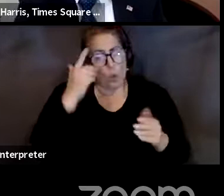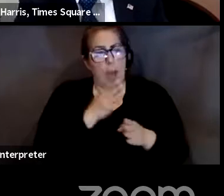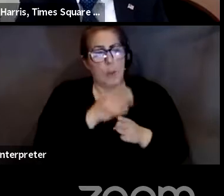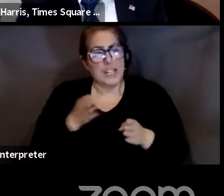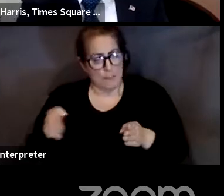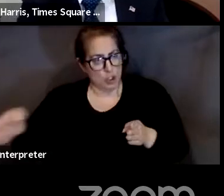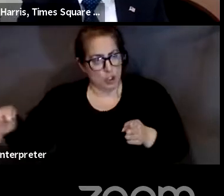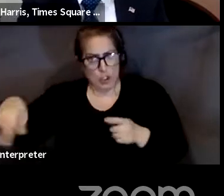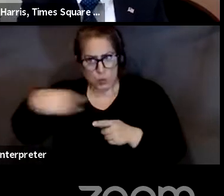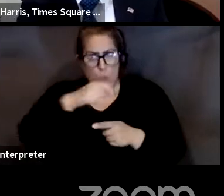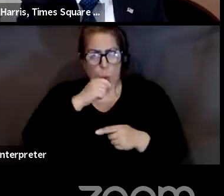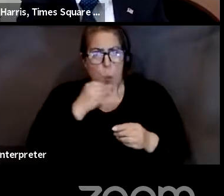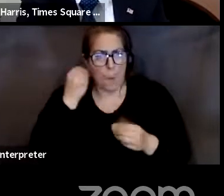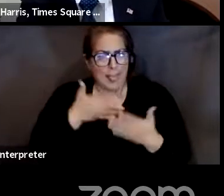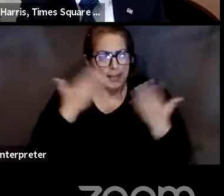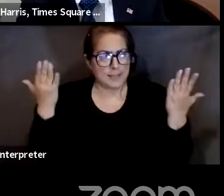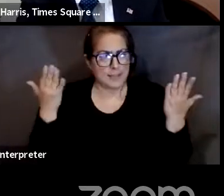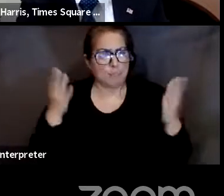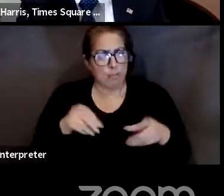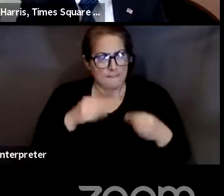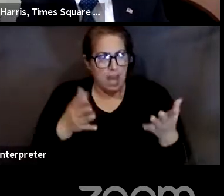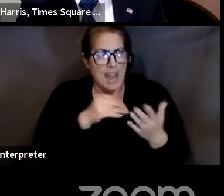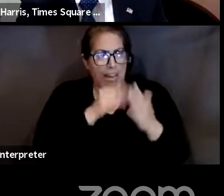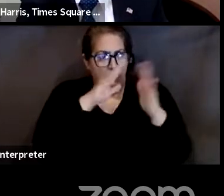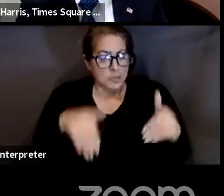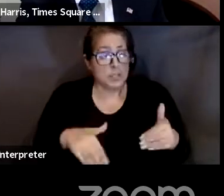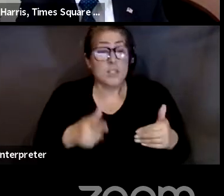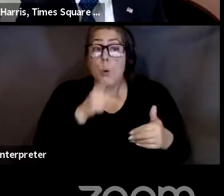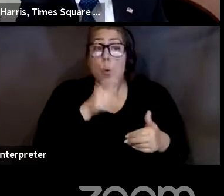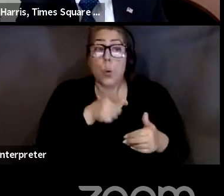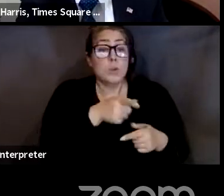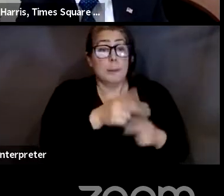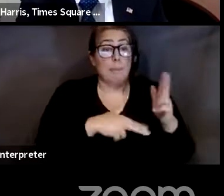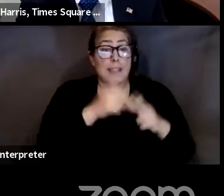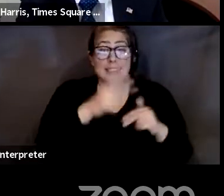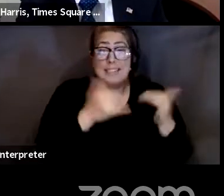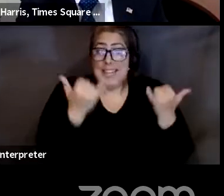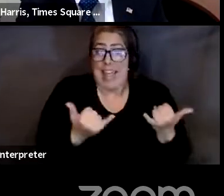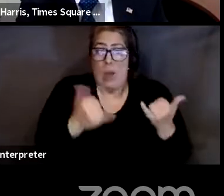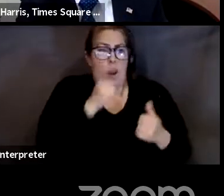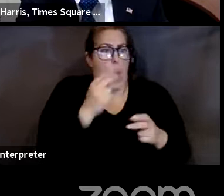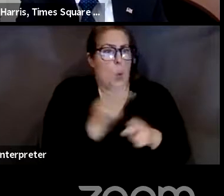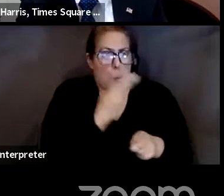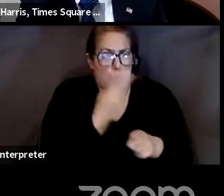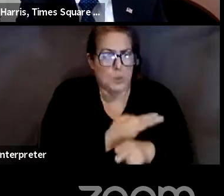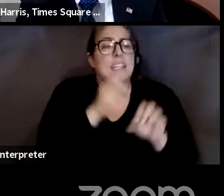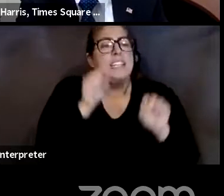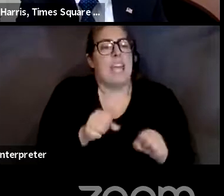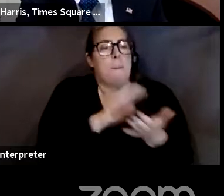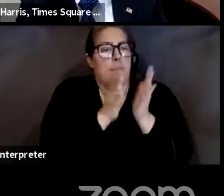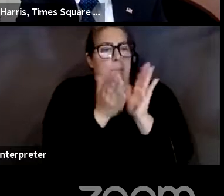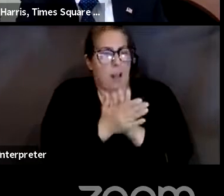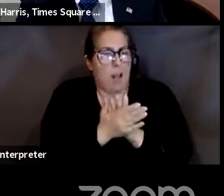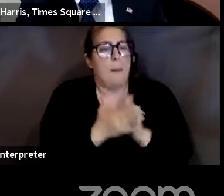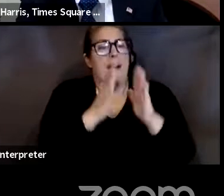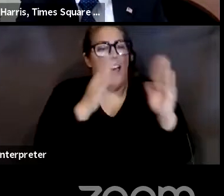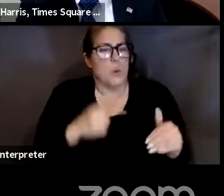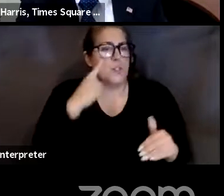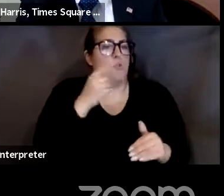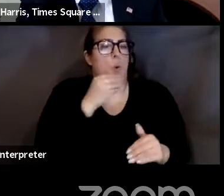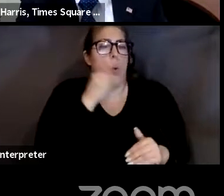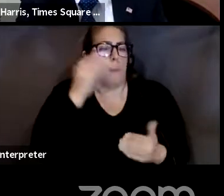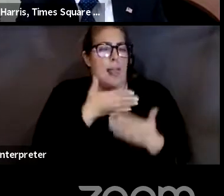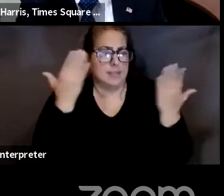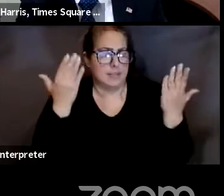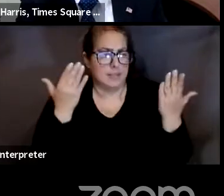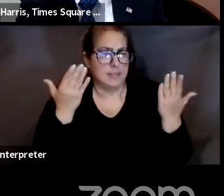acquire and convert empty space into supportive housing and other kinds of affordable housing. But does